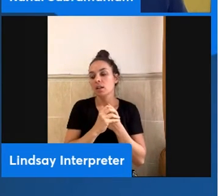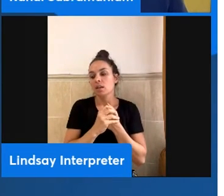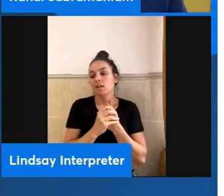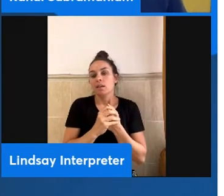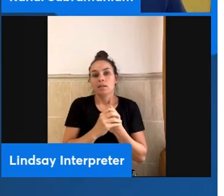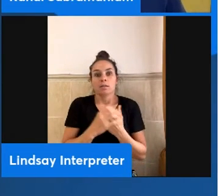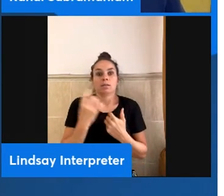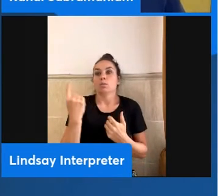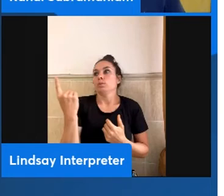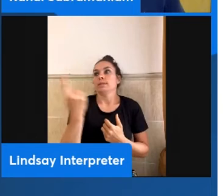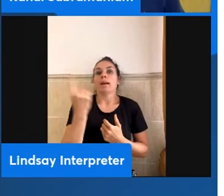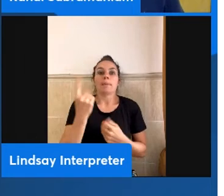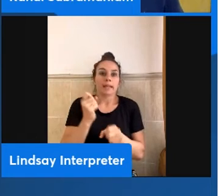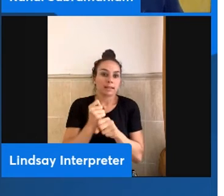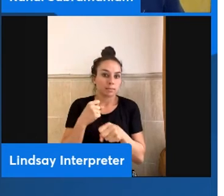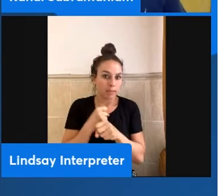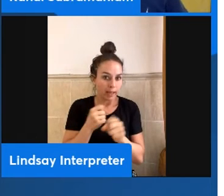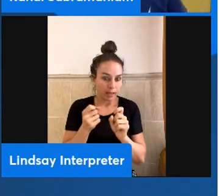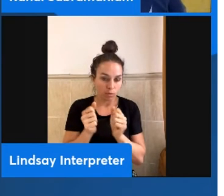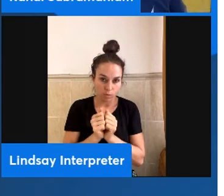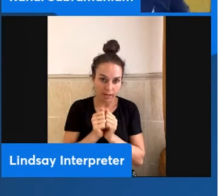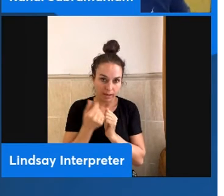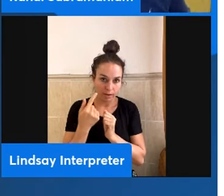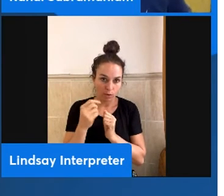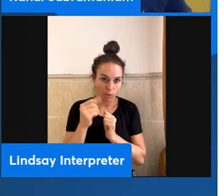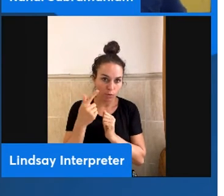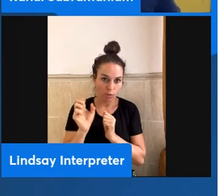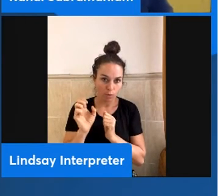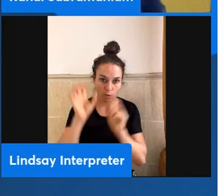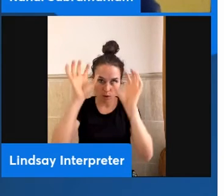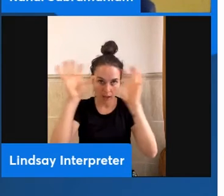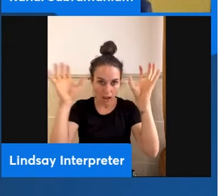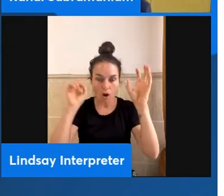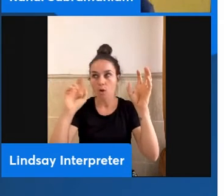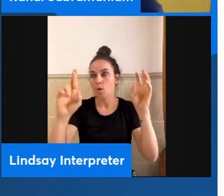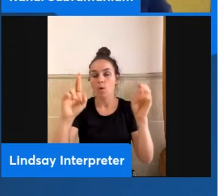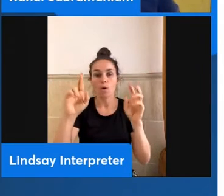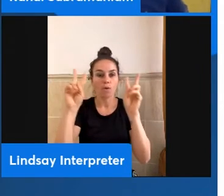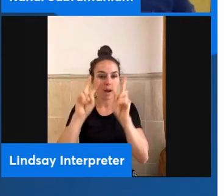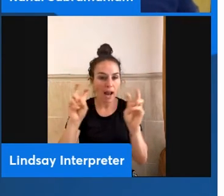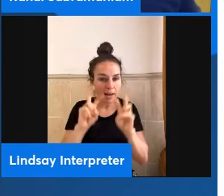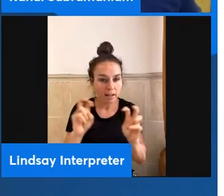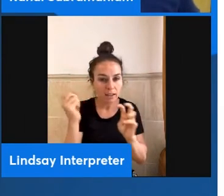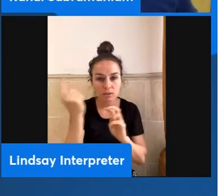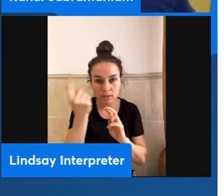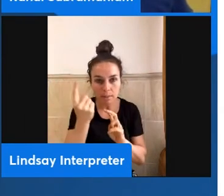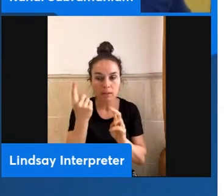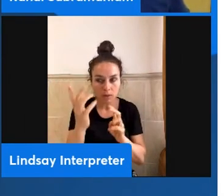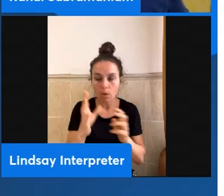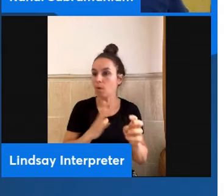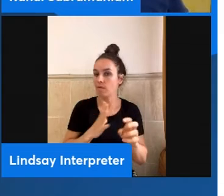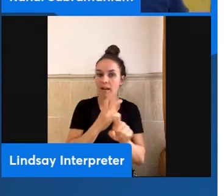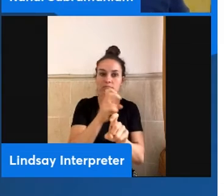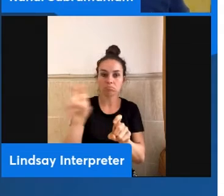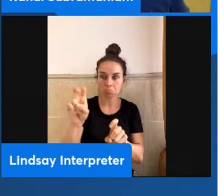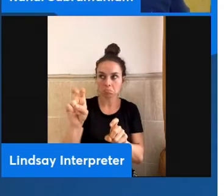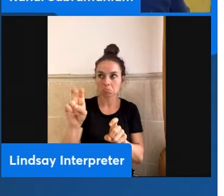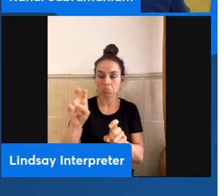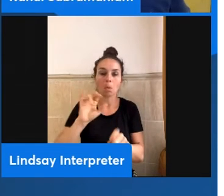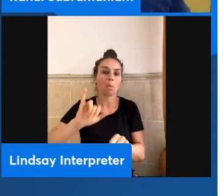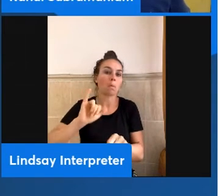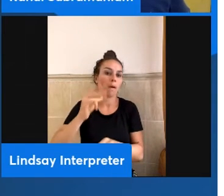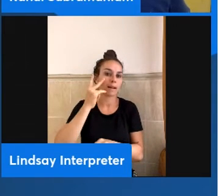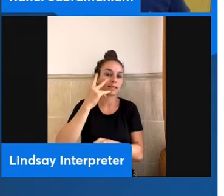gets produced in Google Cloud, or say maybe analytics that you then want to push over to S3. I can see that propping